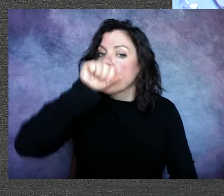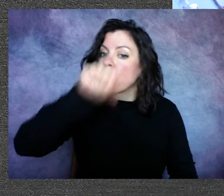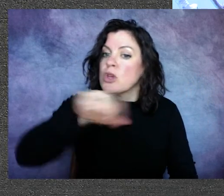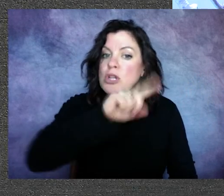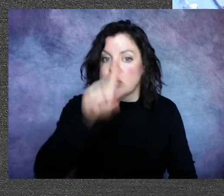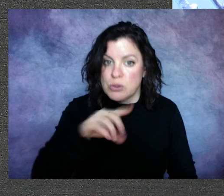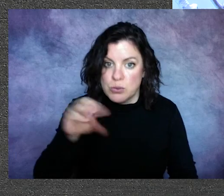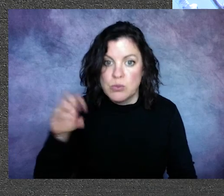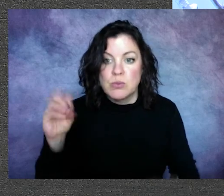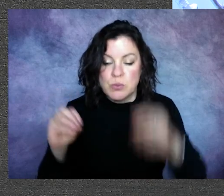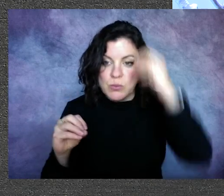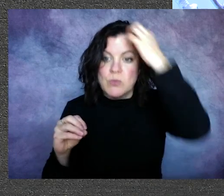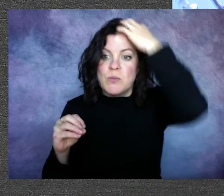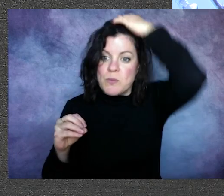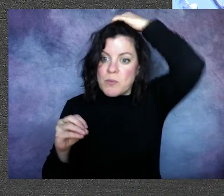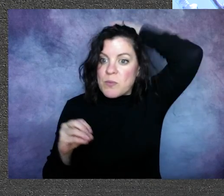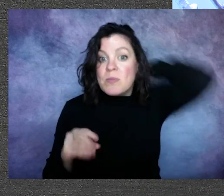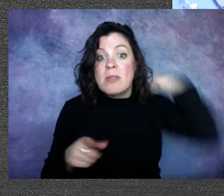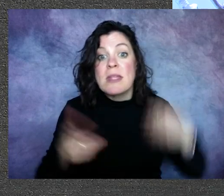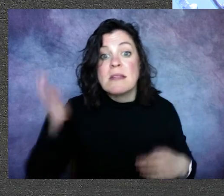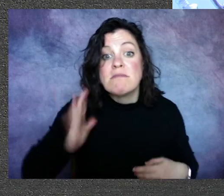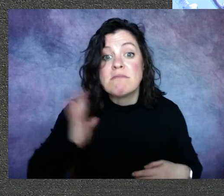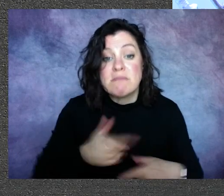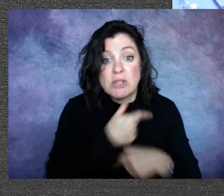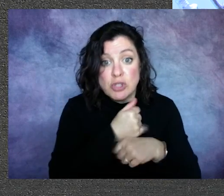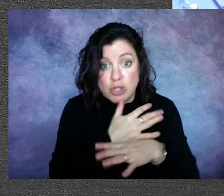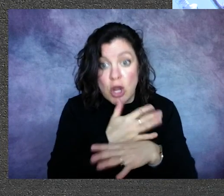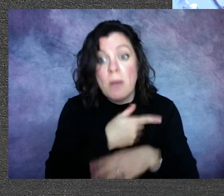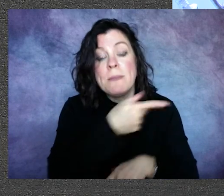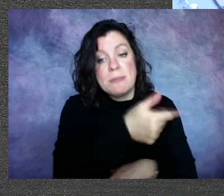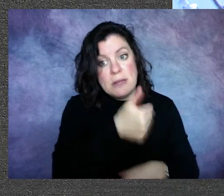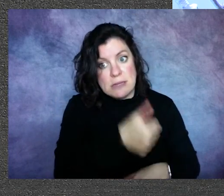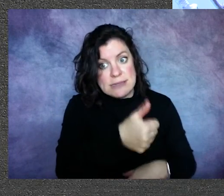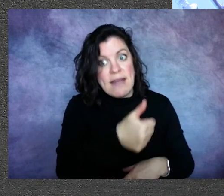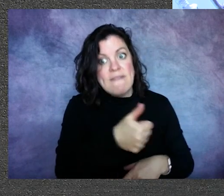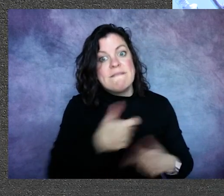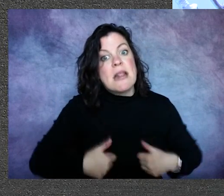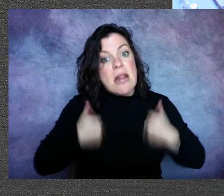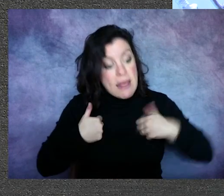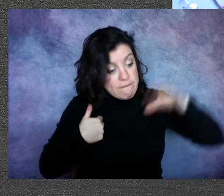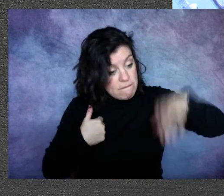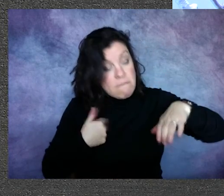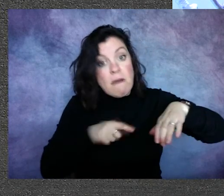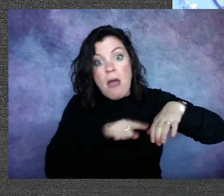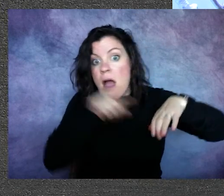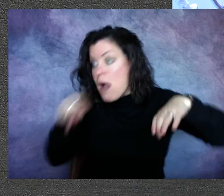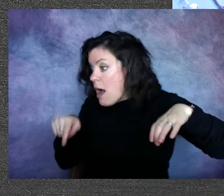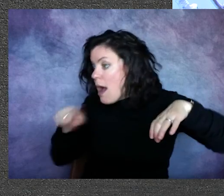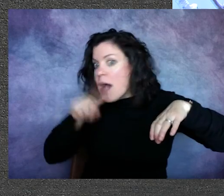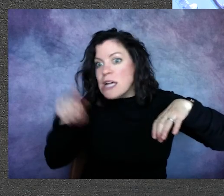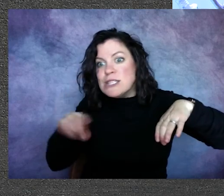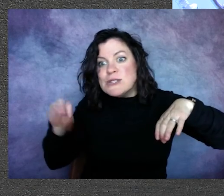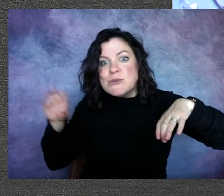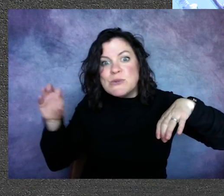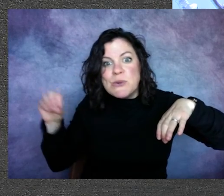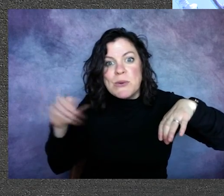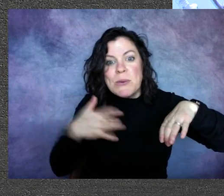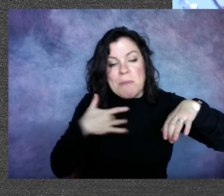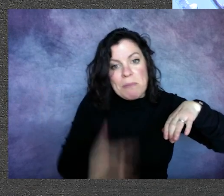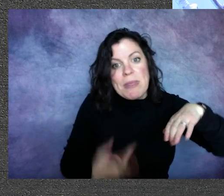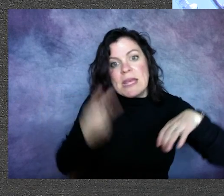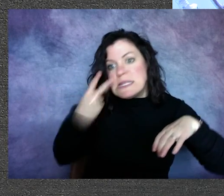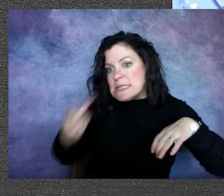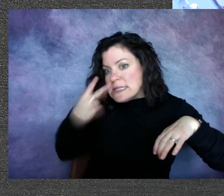that when he was a young boy in Germany, he grew up right next door to a zoo, and he used to visit it all the time and watch the